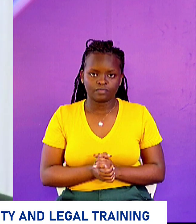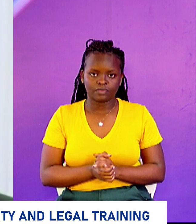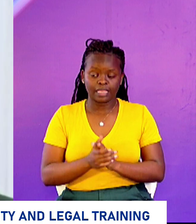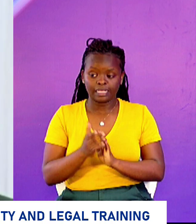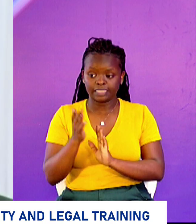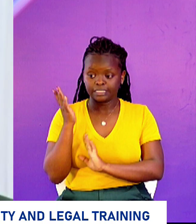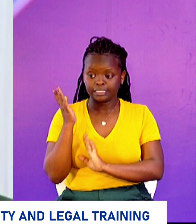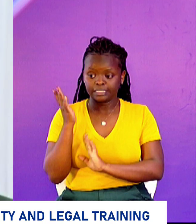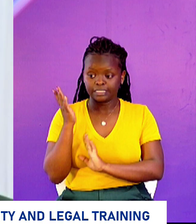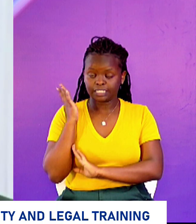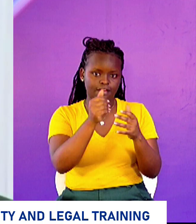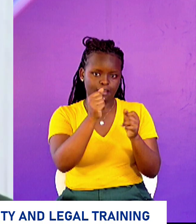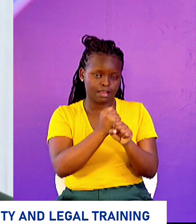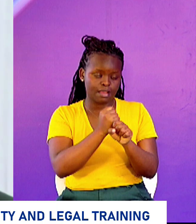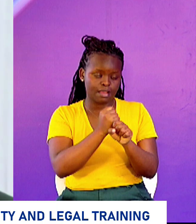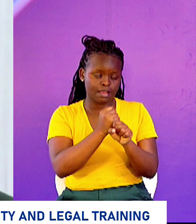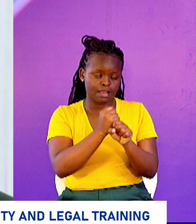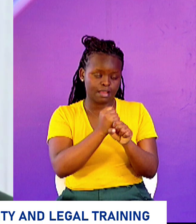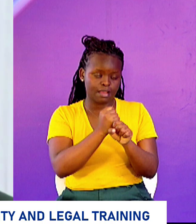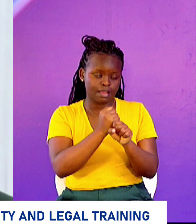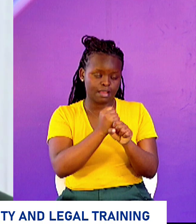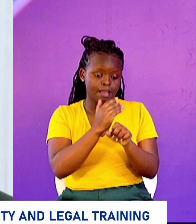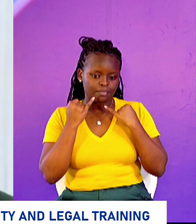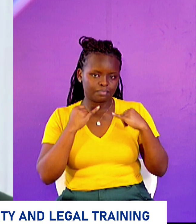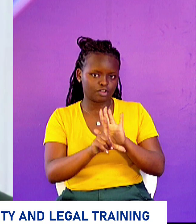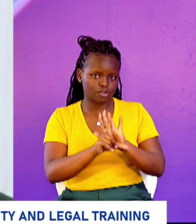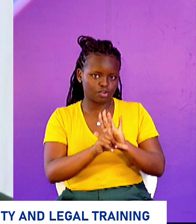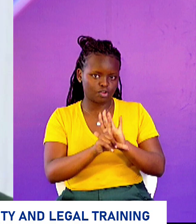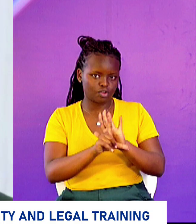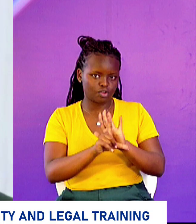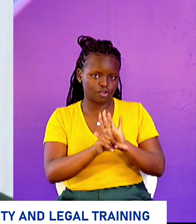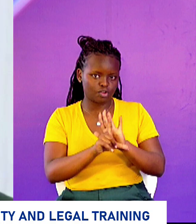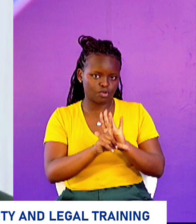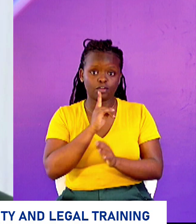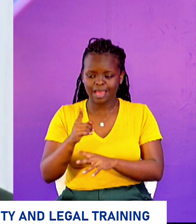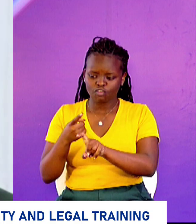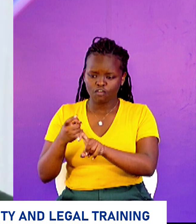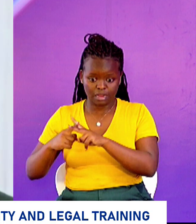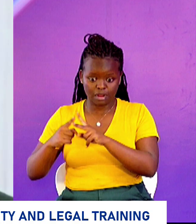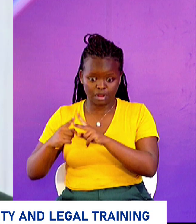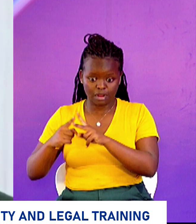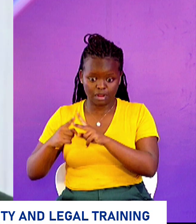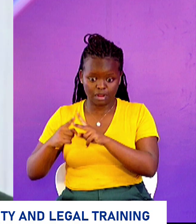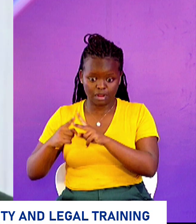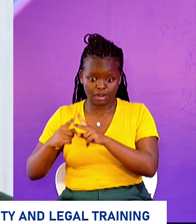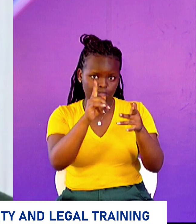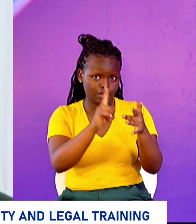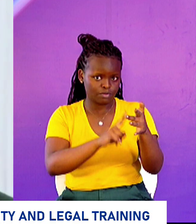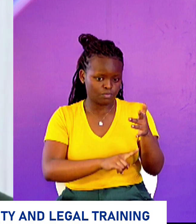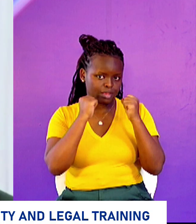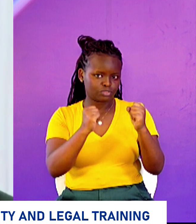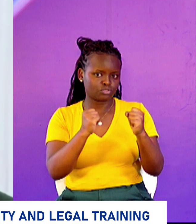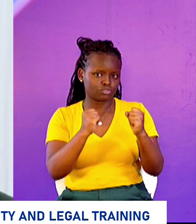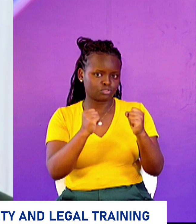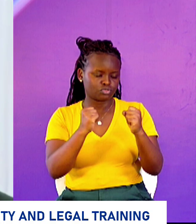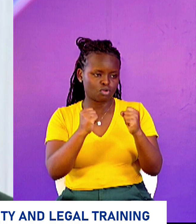Security framework. By enforcing law and order right at the grassroots, you provide a strong